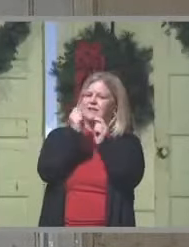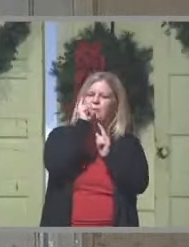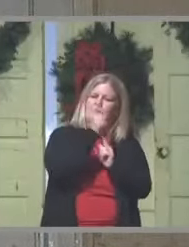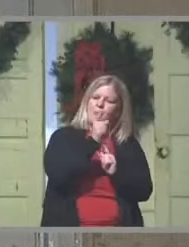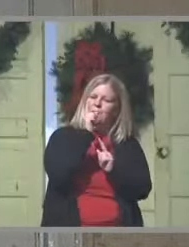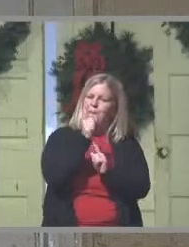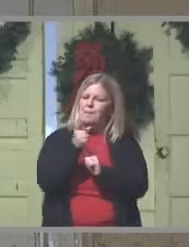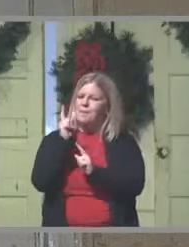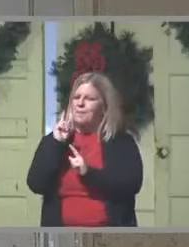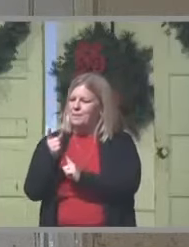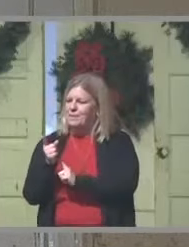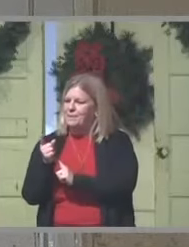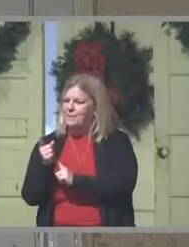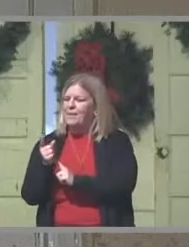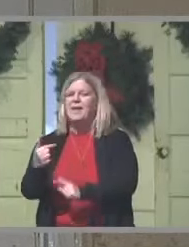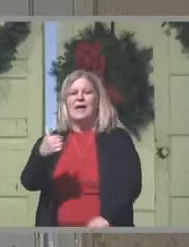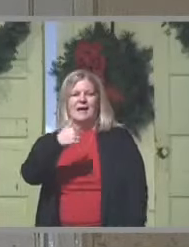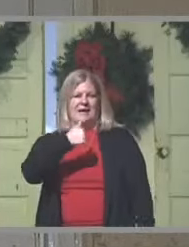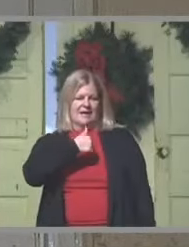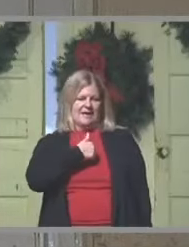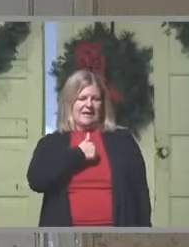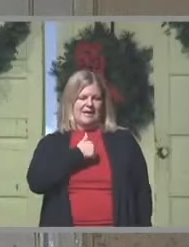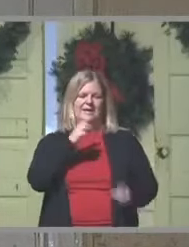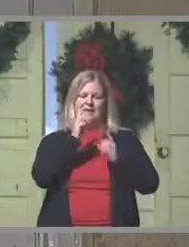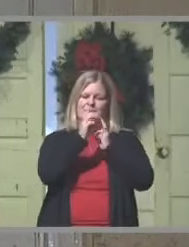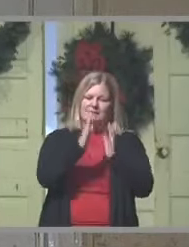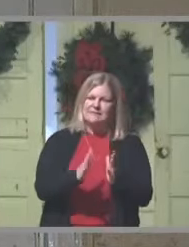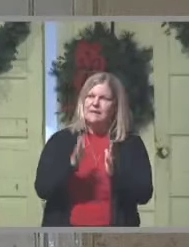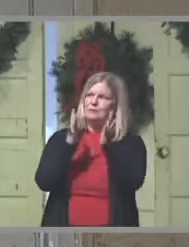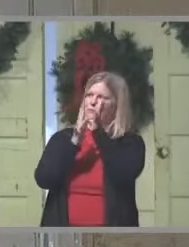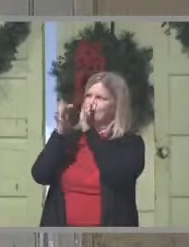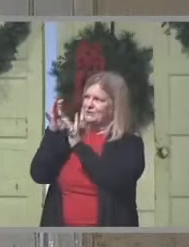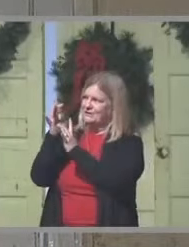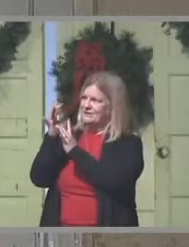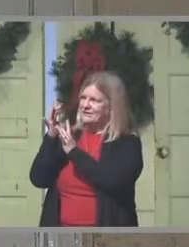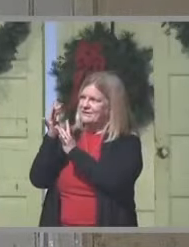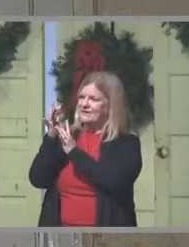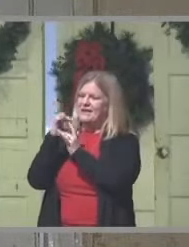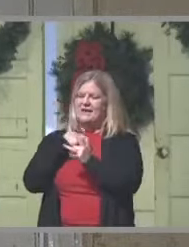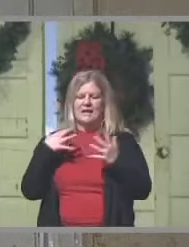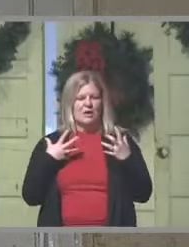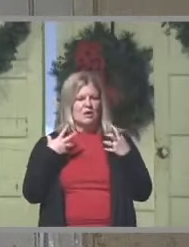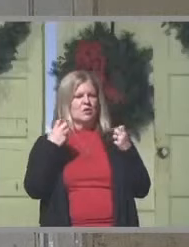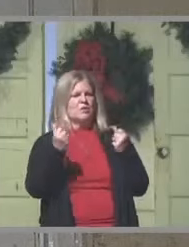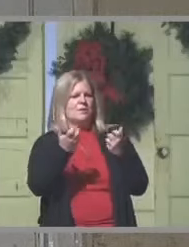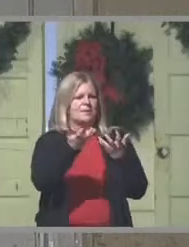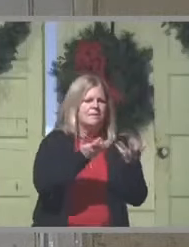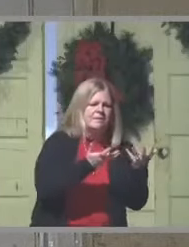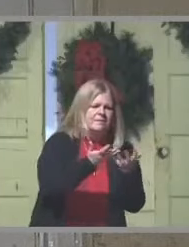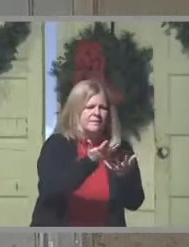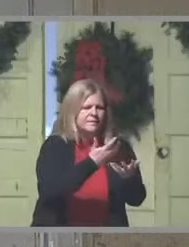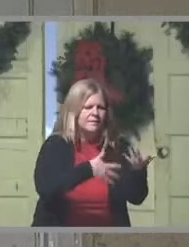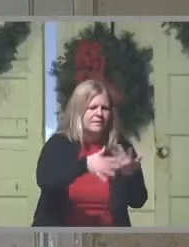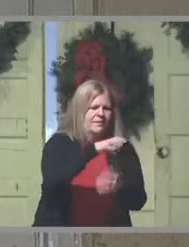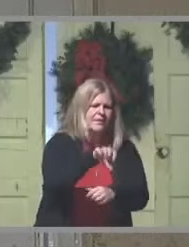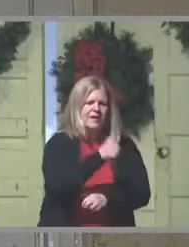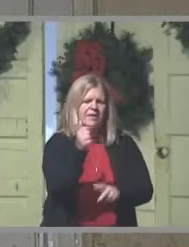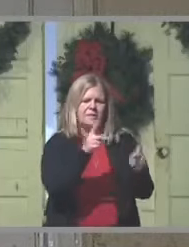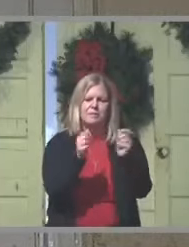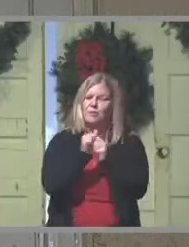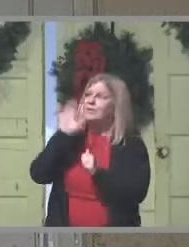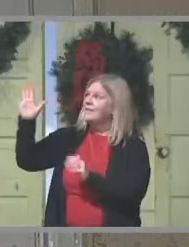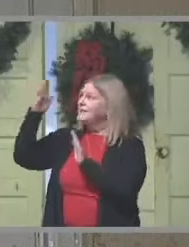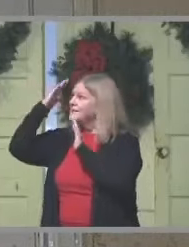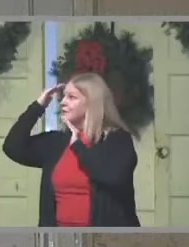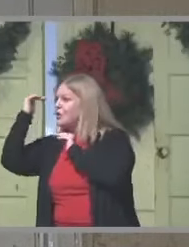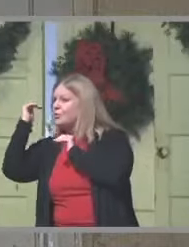moment. I am a disciple of Jesus who courageously engages others with God's hope for